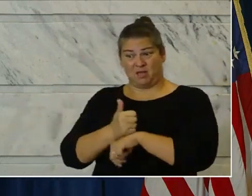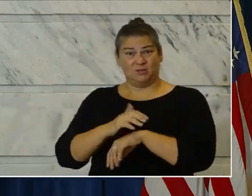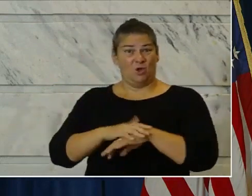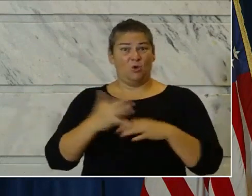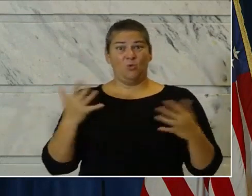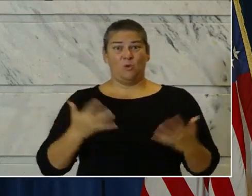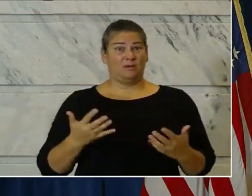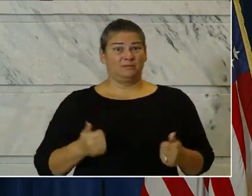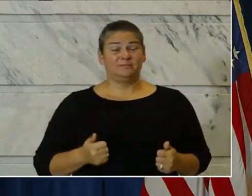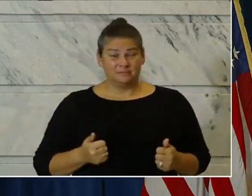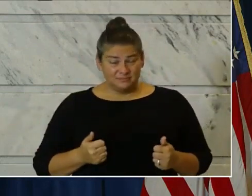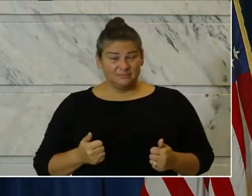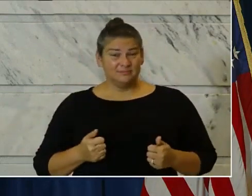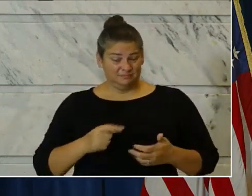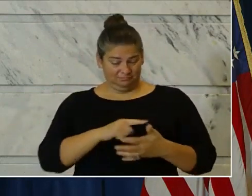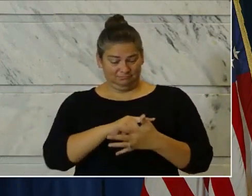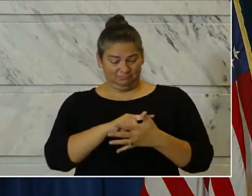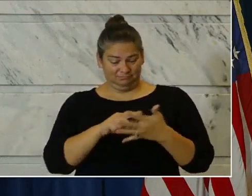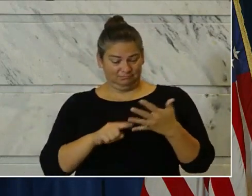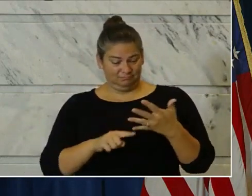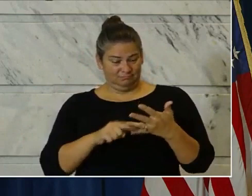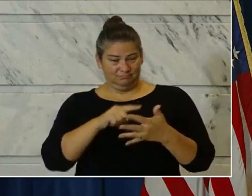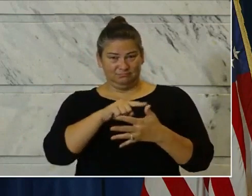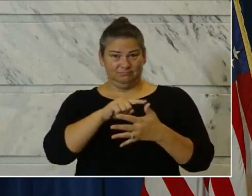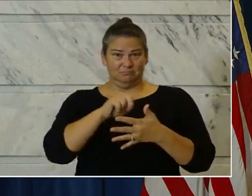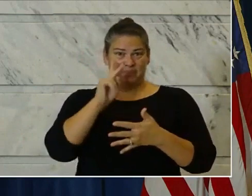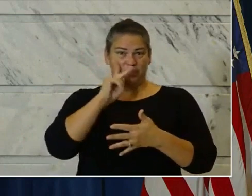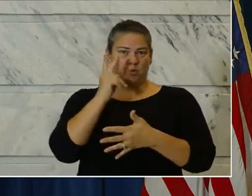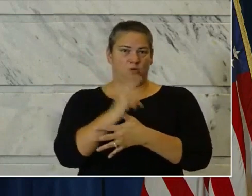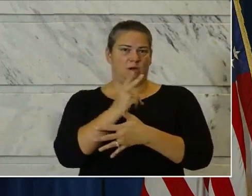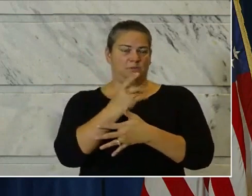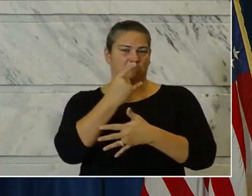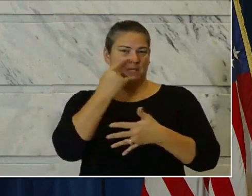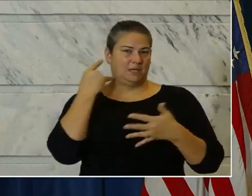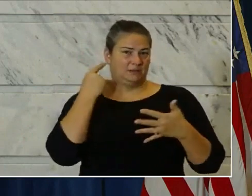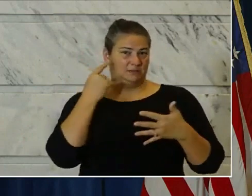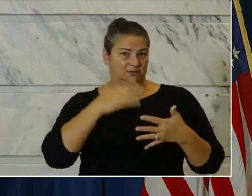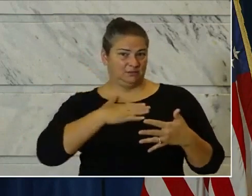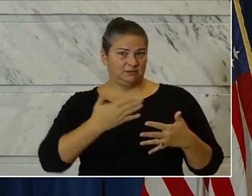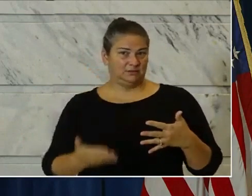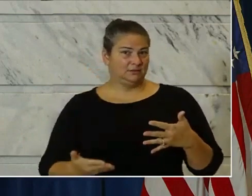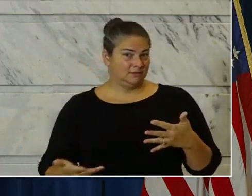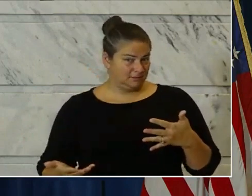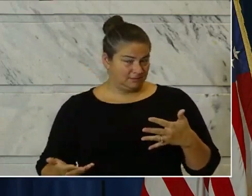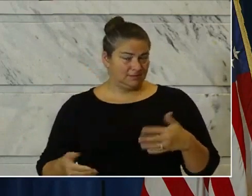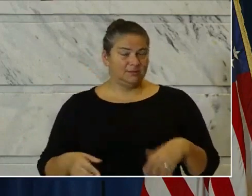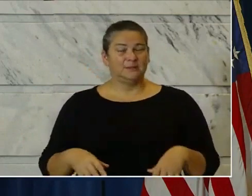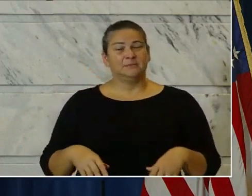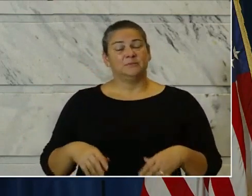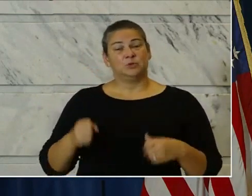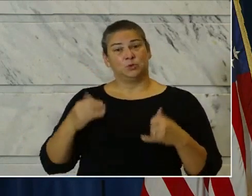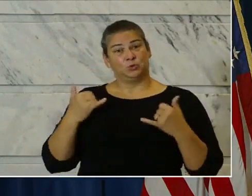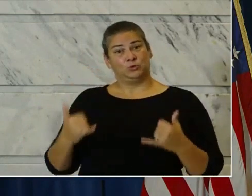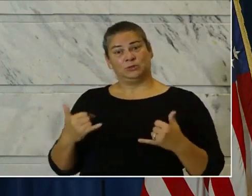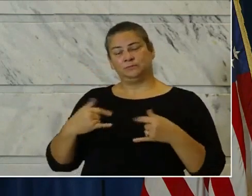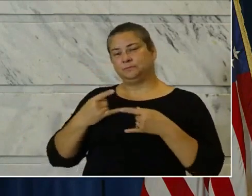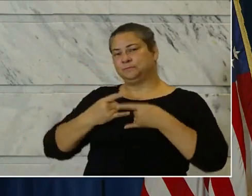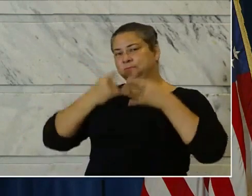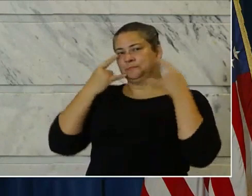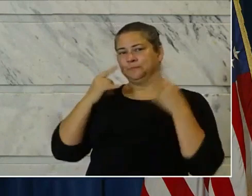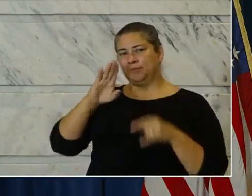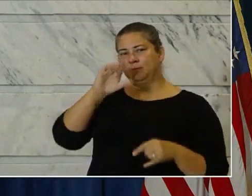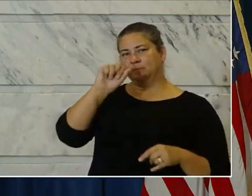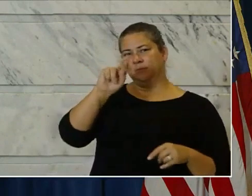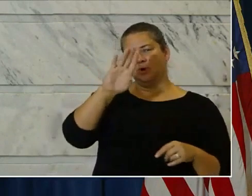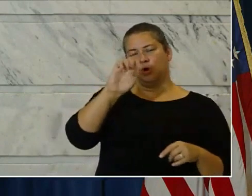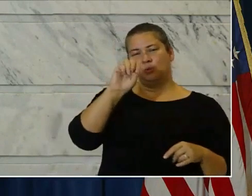but primarily the number of people willing to wear these masks. So today, I'm wearing the Barberville